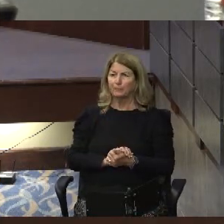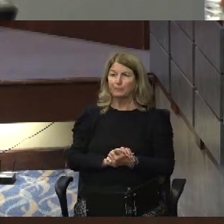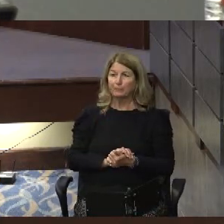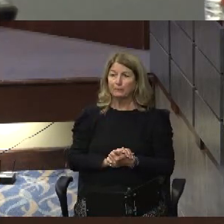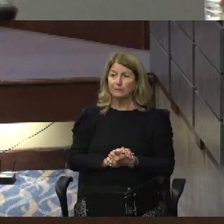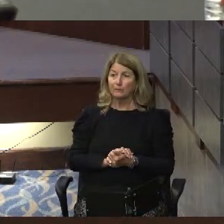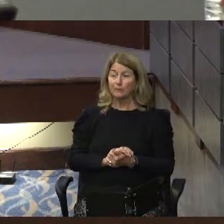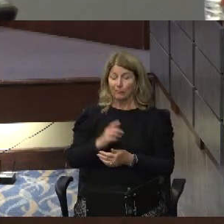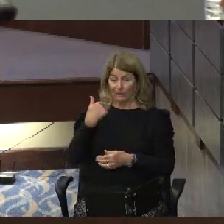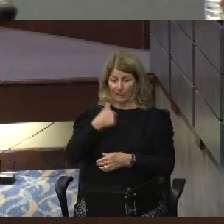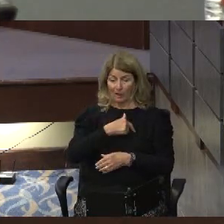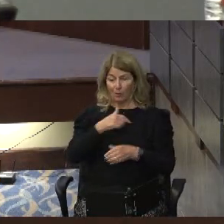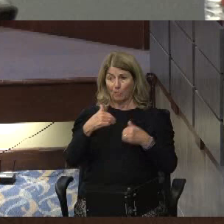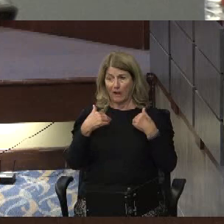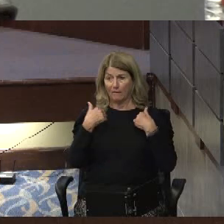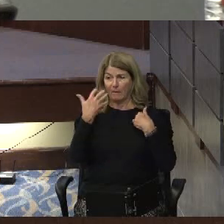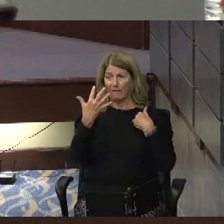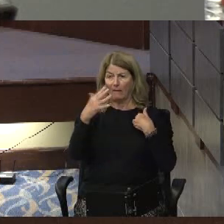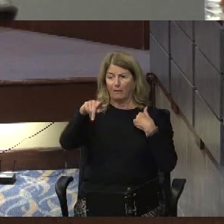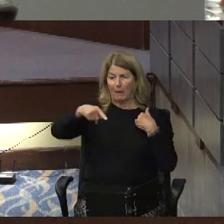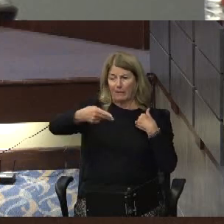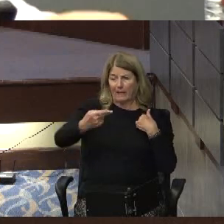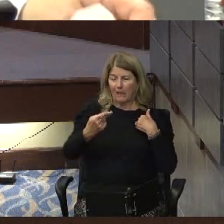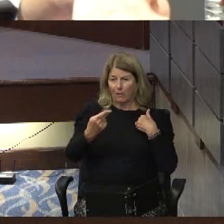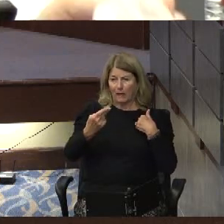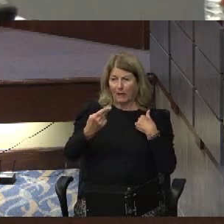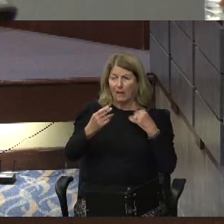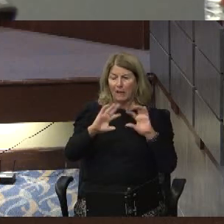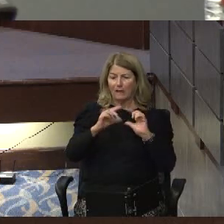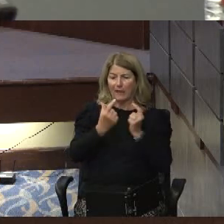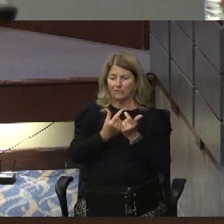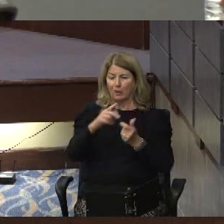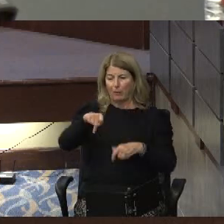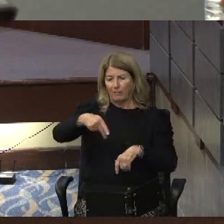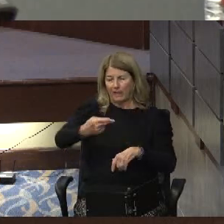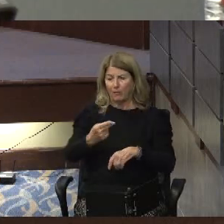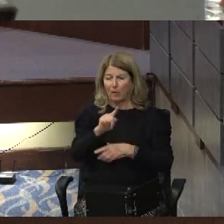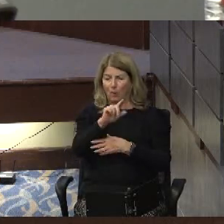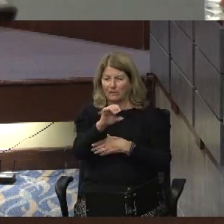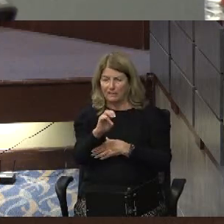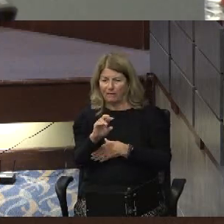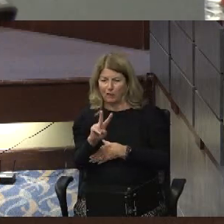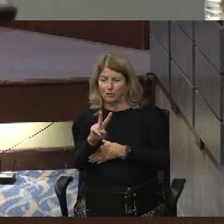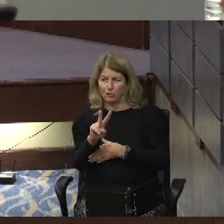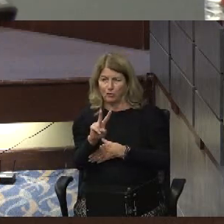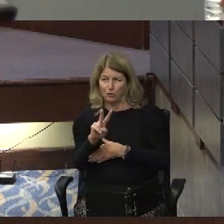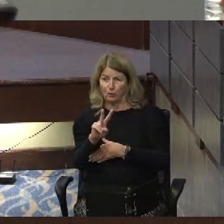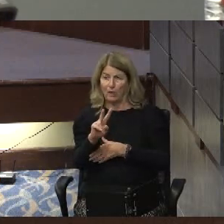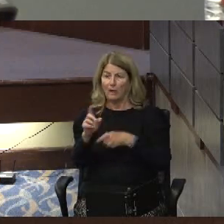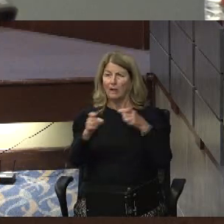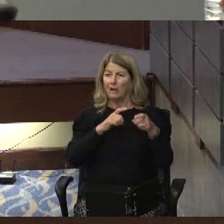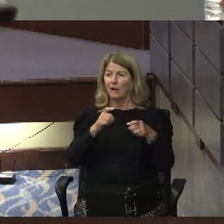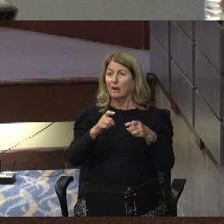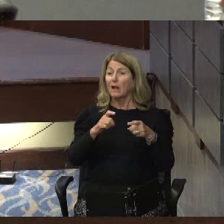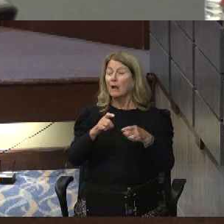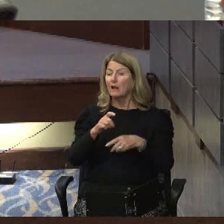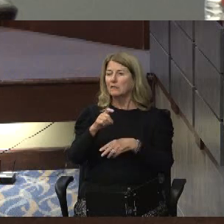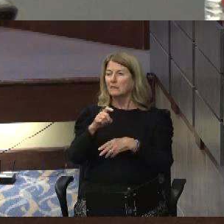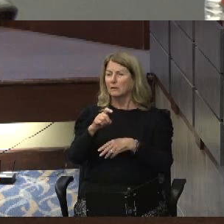We have 5 public hearings on the agenda today, council. Public hearing 172 will be handled by Galen Price later